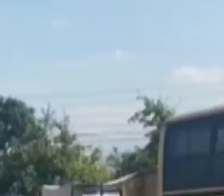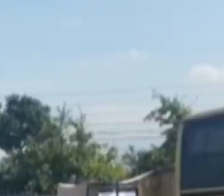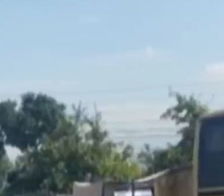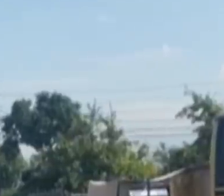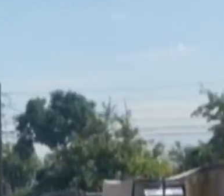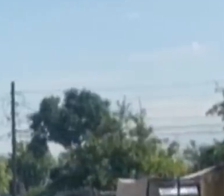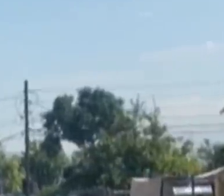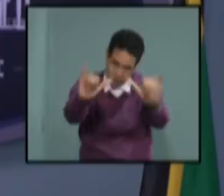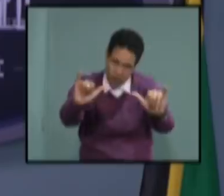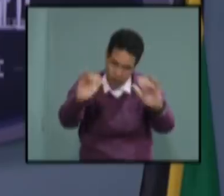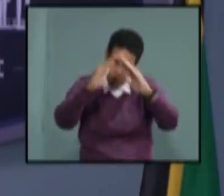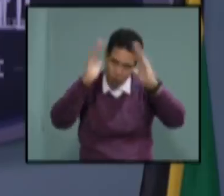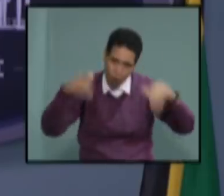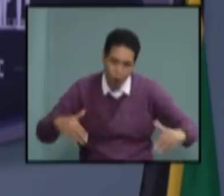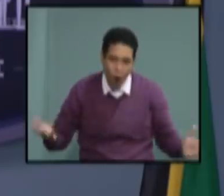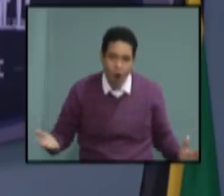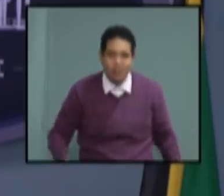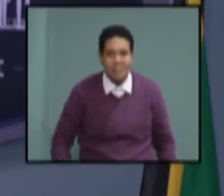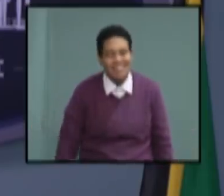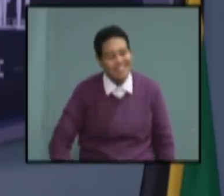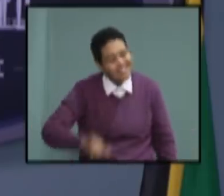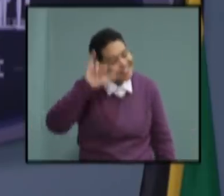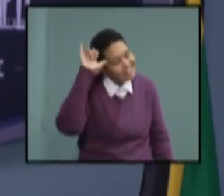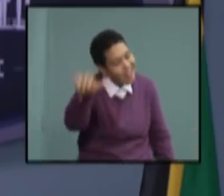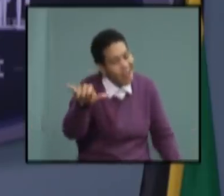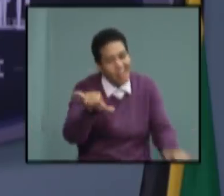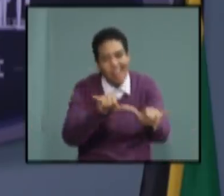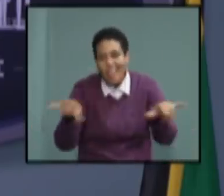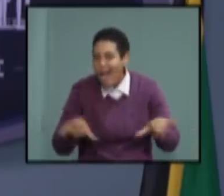the coronavirus. Tan at your yard.